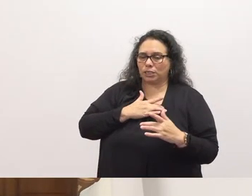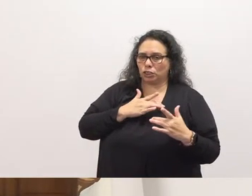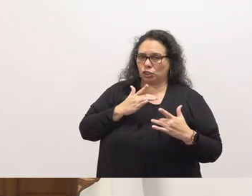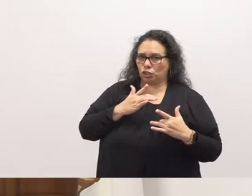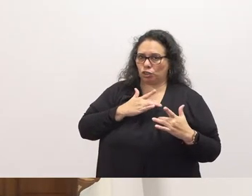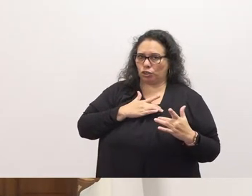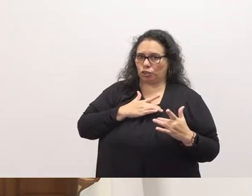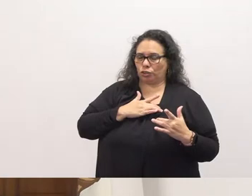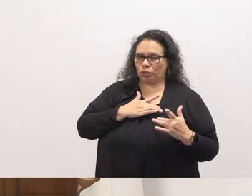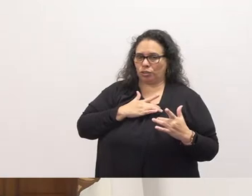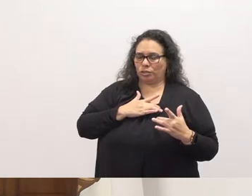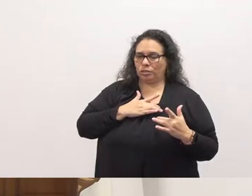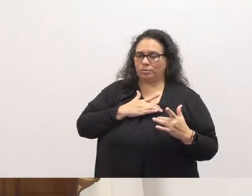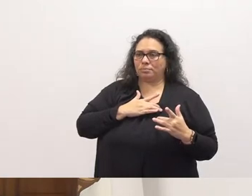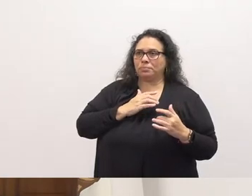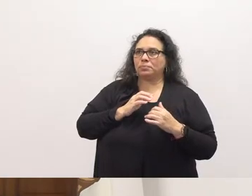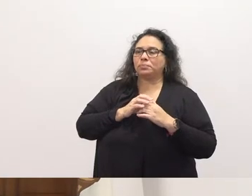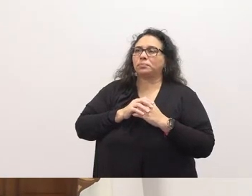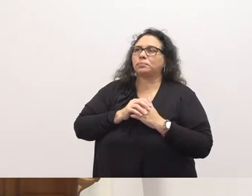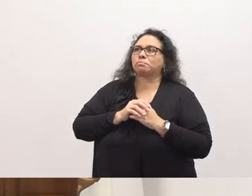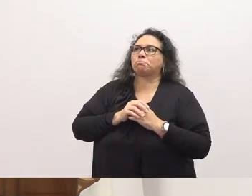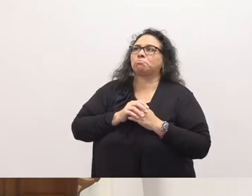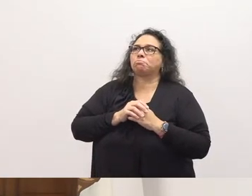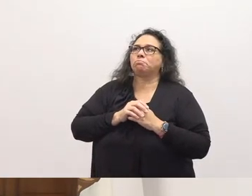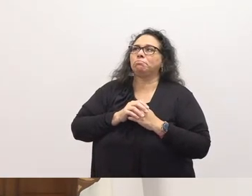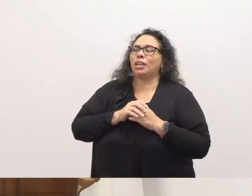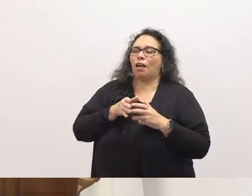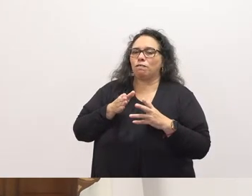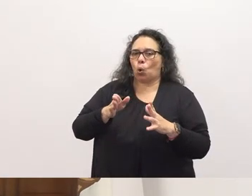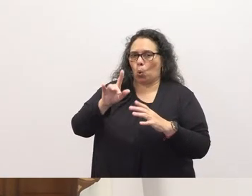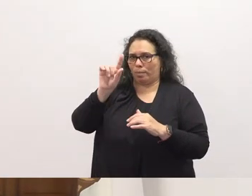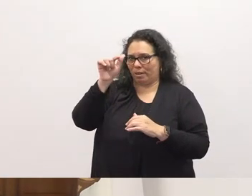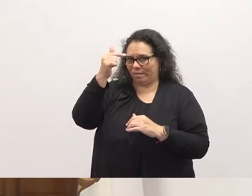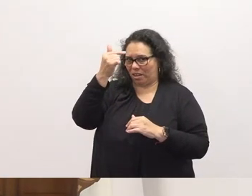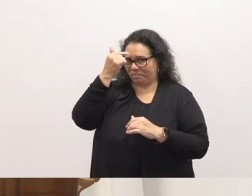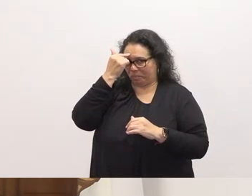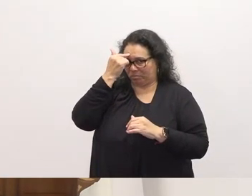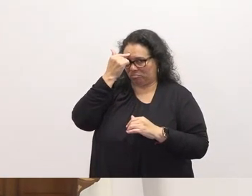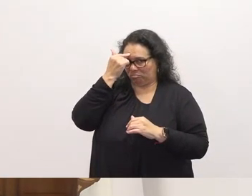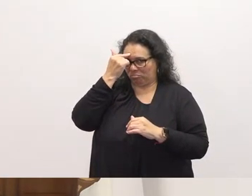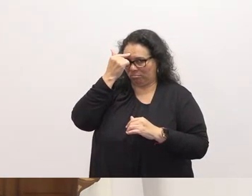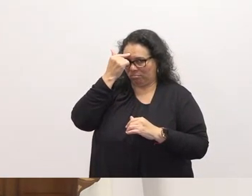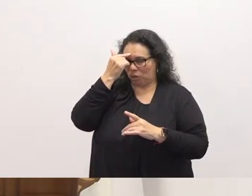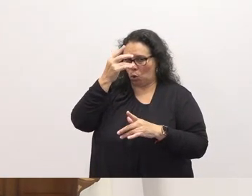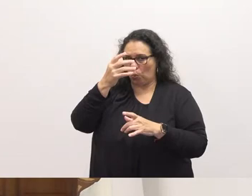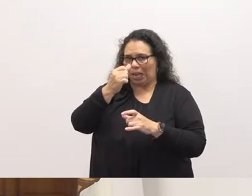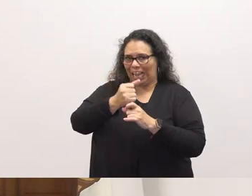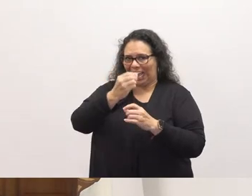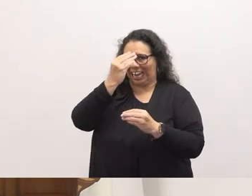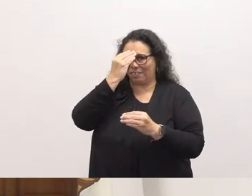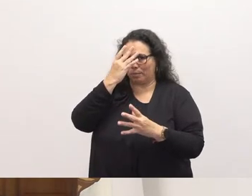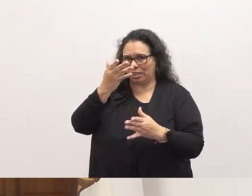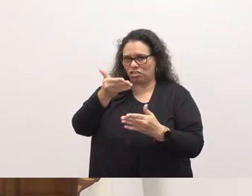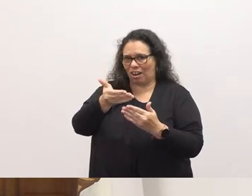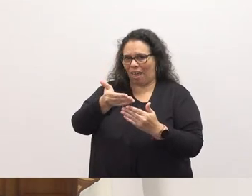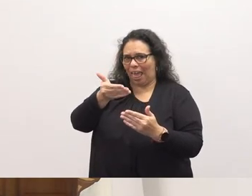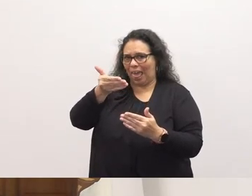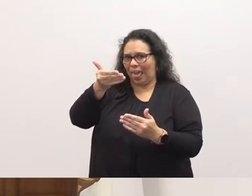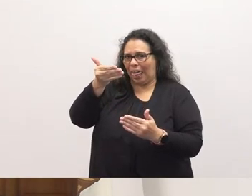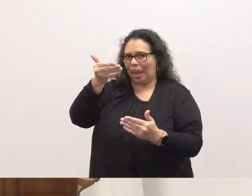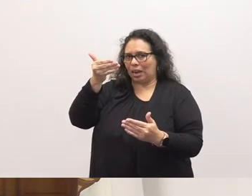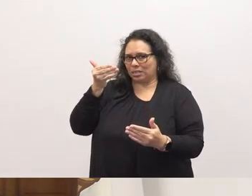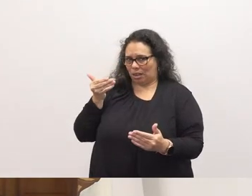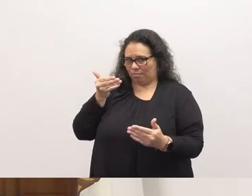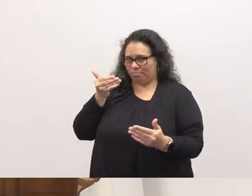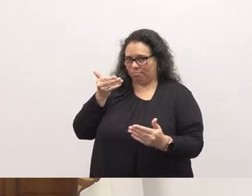we are moving towards a form of government whereby we get information ahead of time so that we